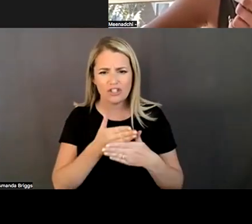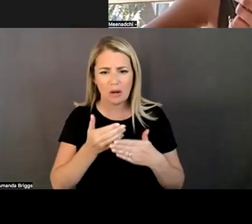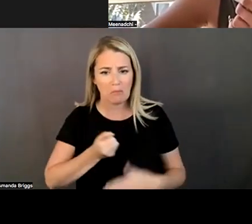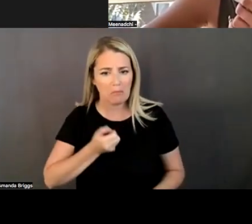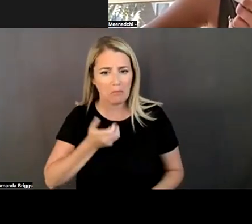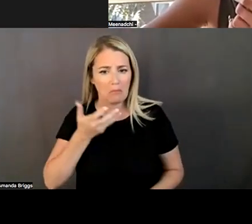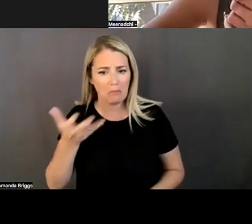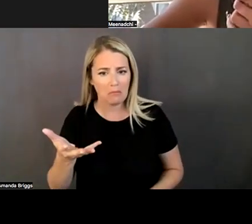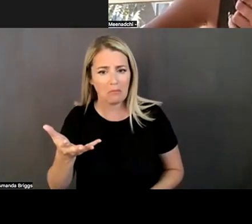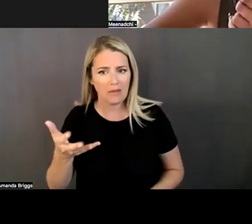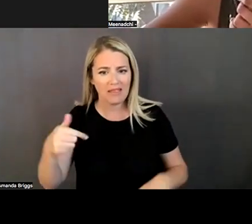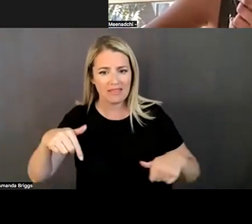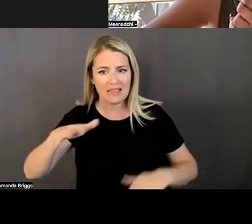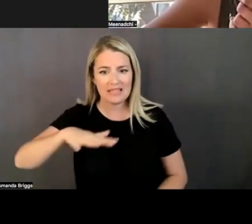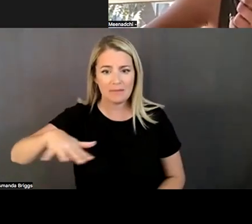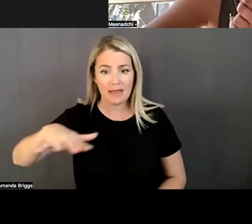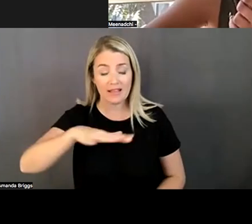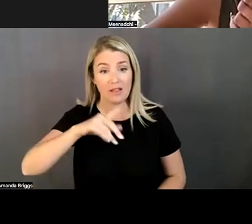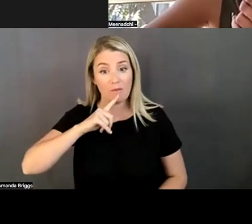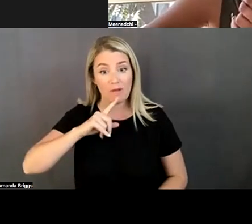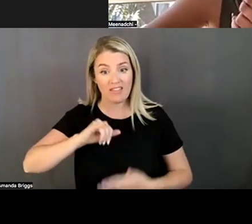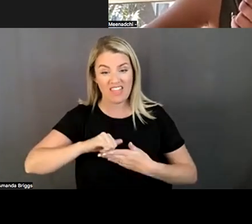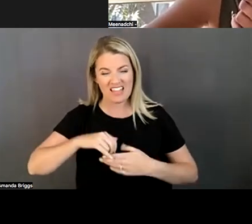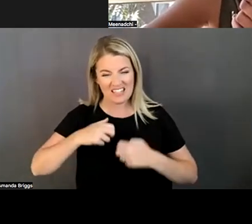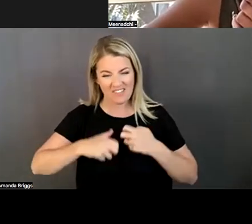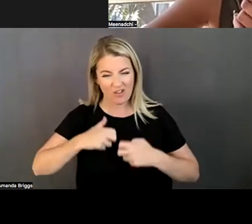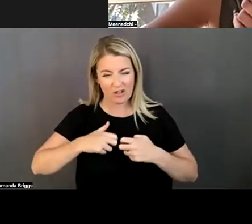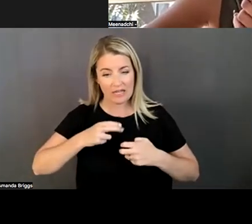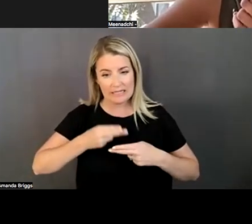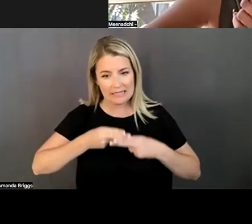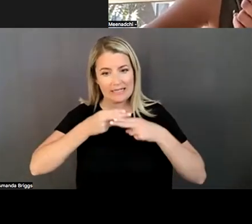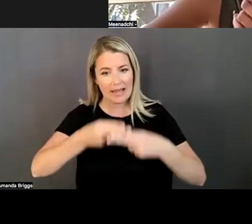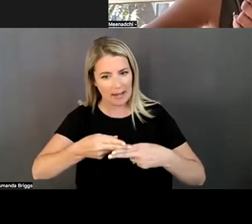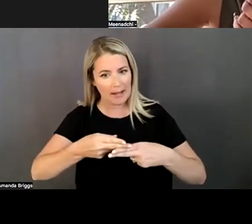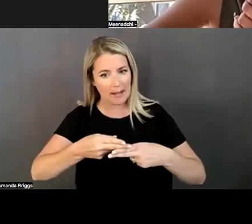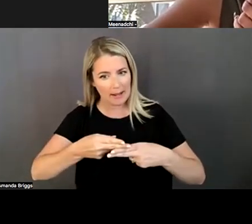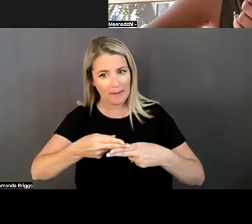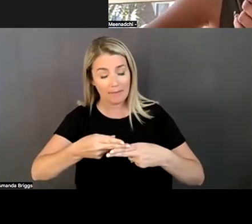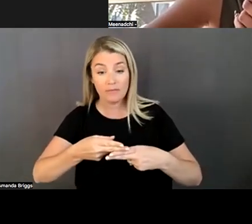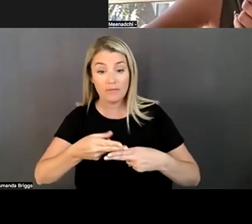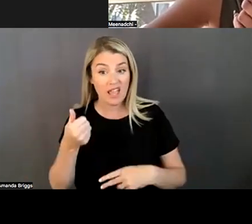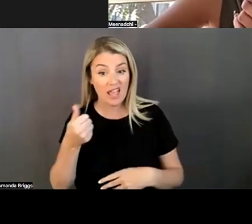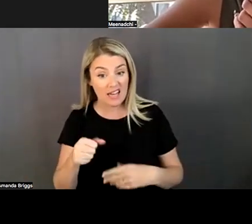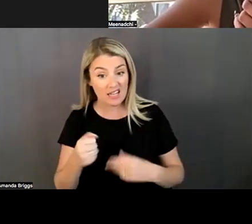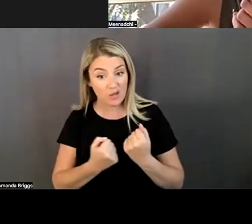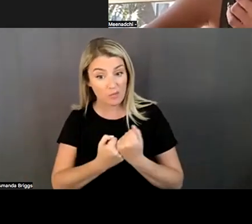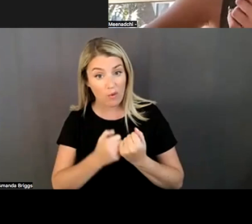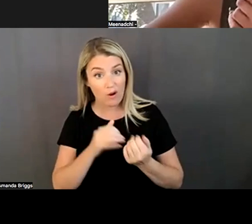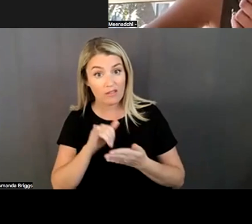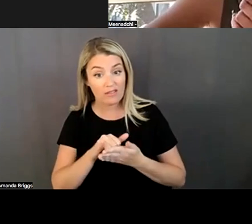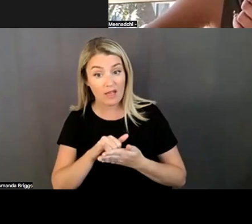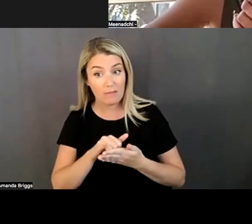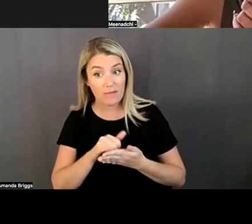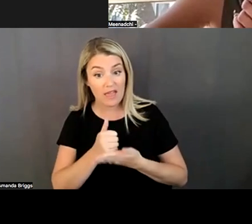and like naming the kind of difficulty. And I think, is there any support that would be helpful